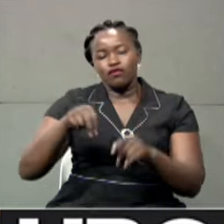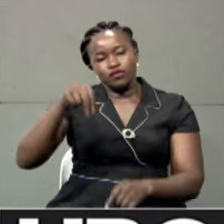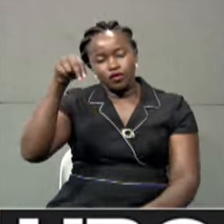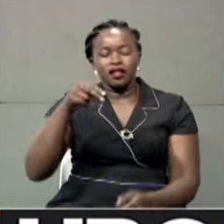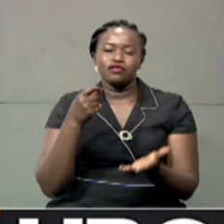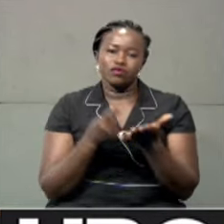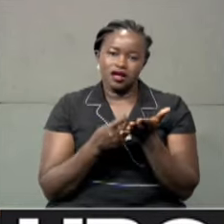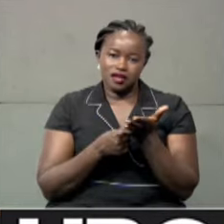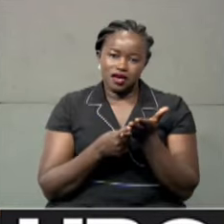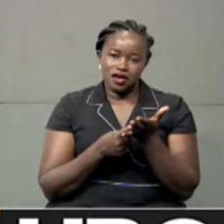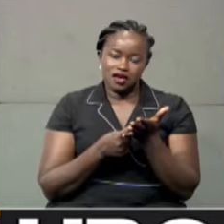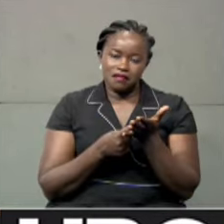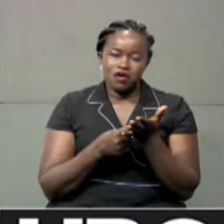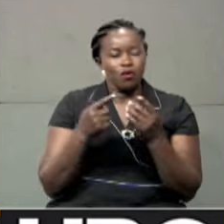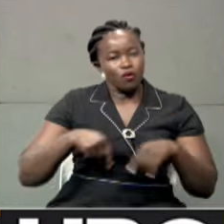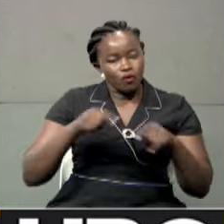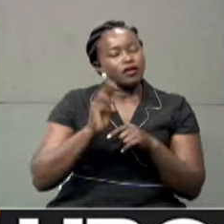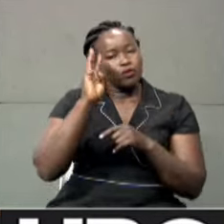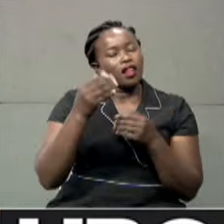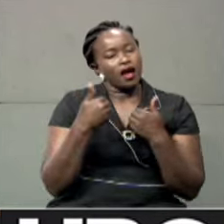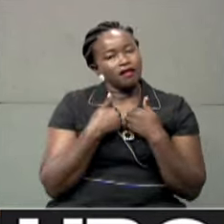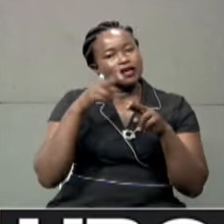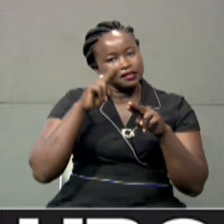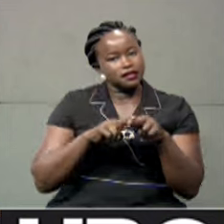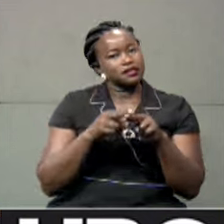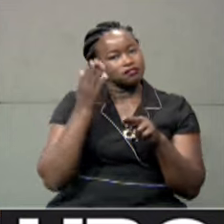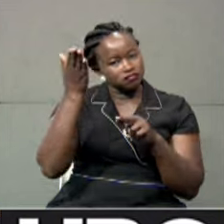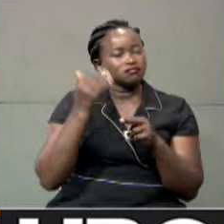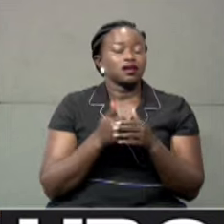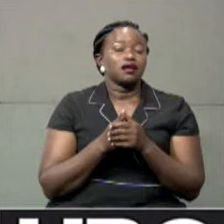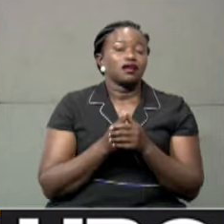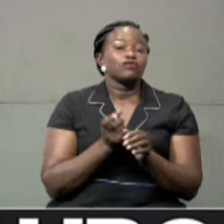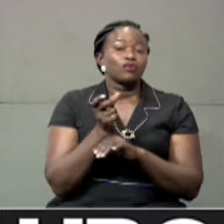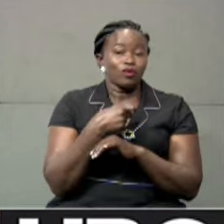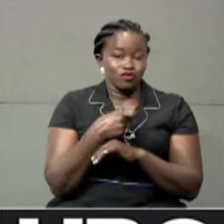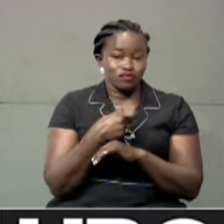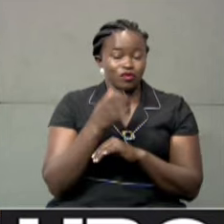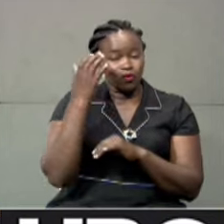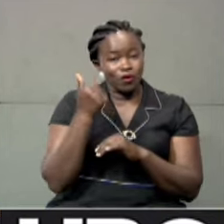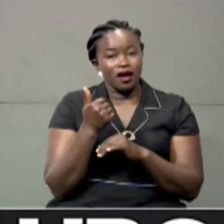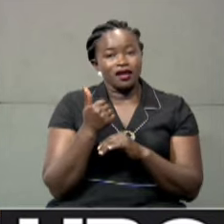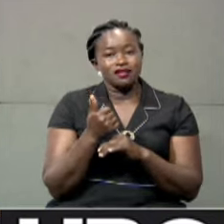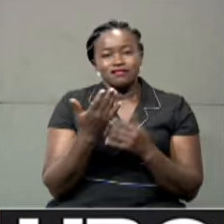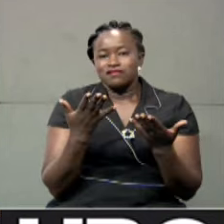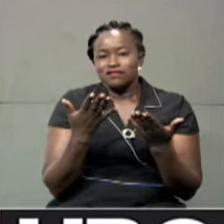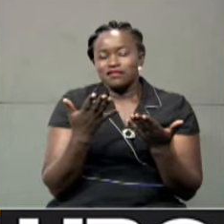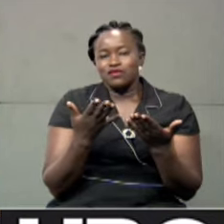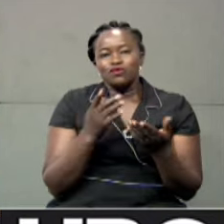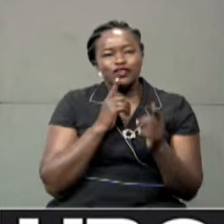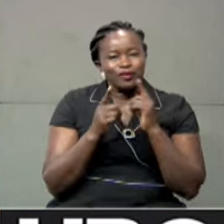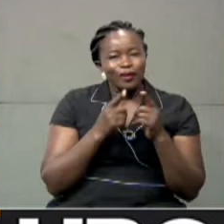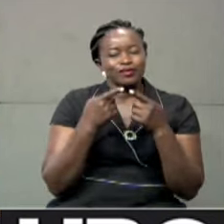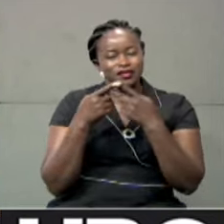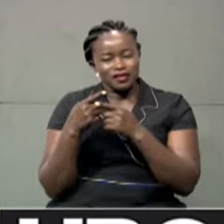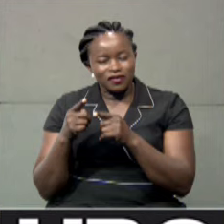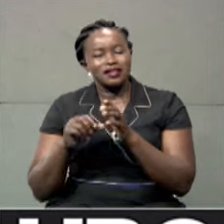Uganda. We will have a sitting there so that we can be able to address the House on various matters